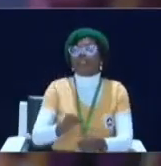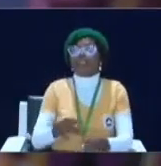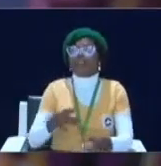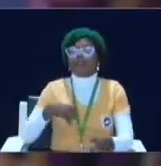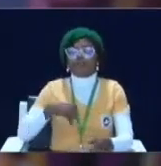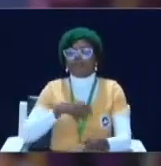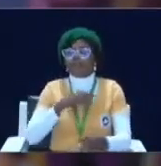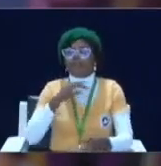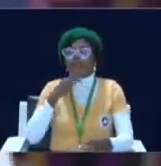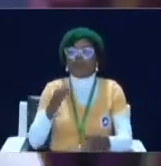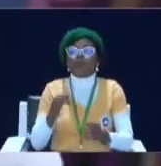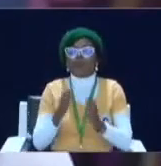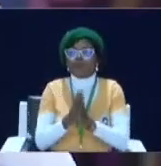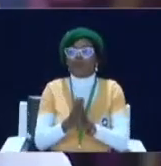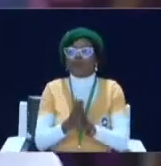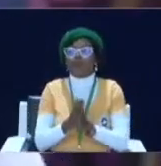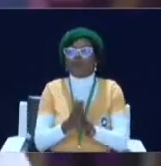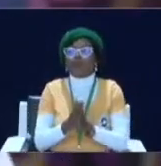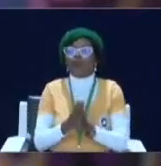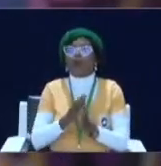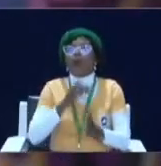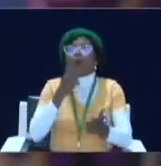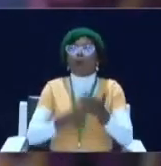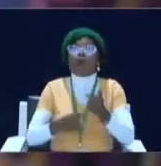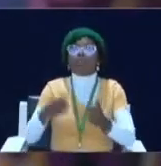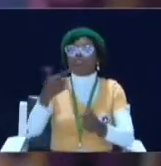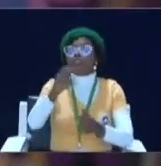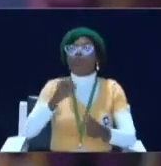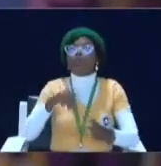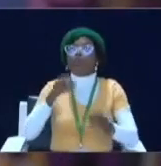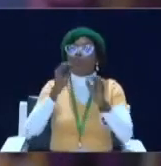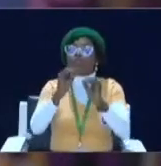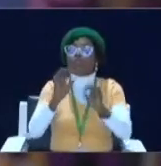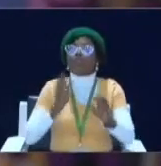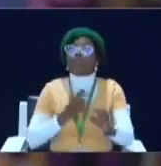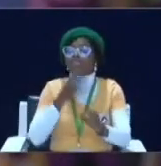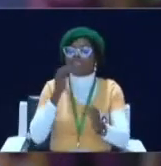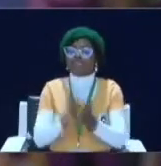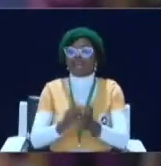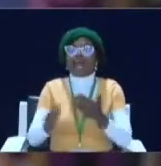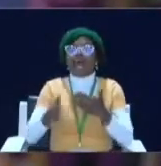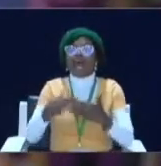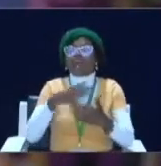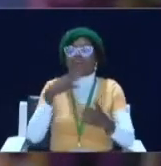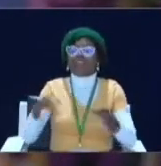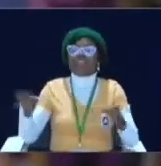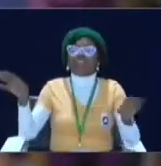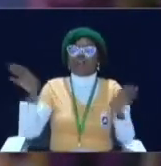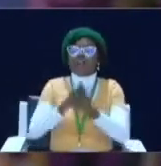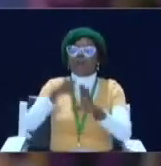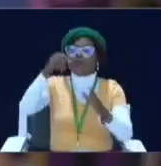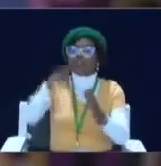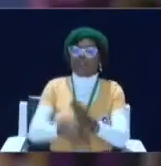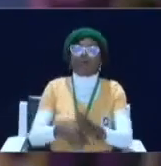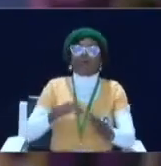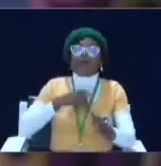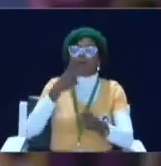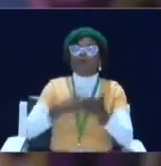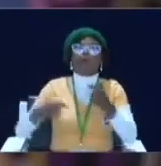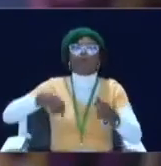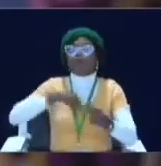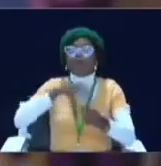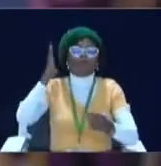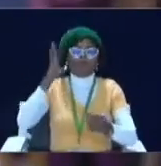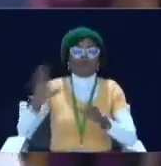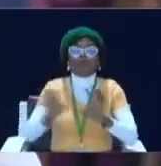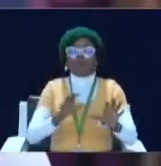own DJs. One that Daddy taught us that after the lockdown, what do we do? And he started explaining some things, and he said we